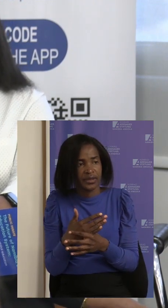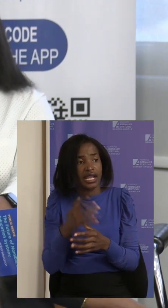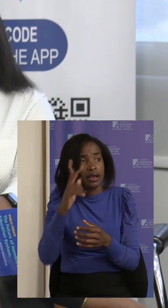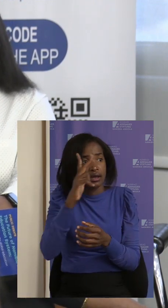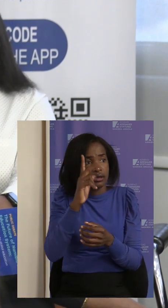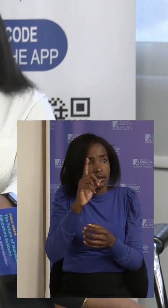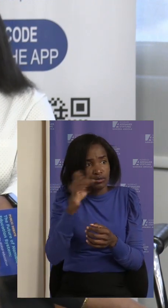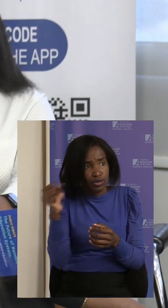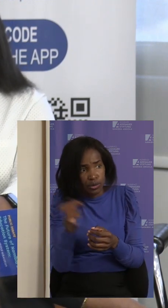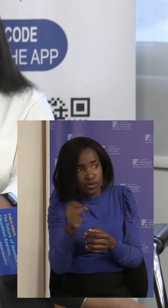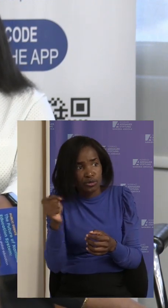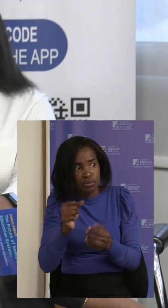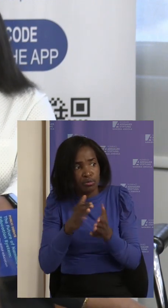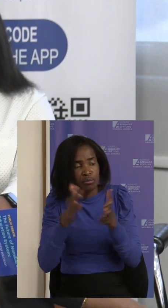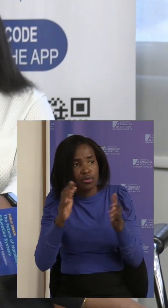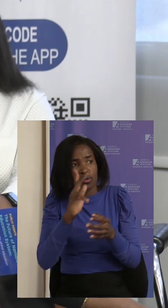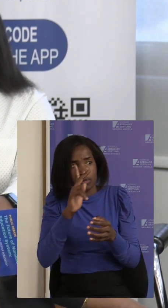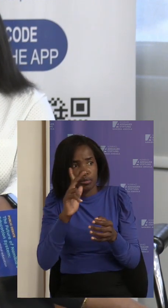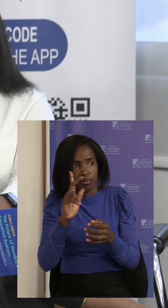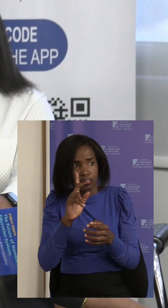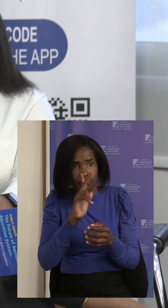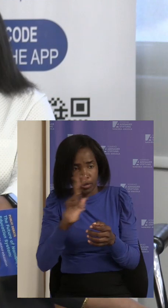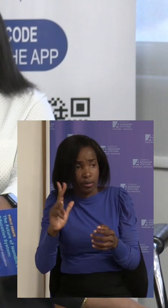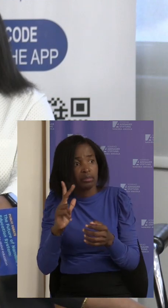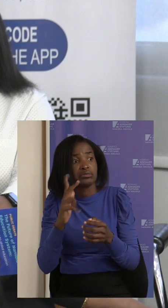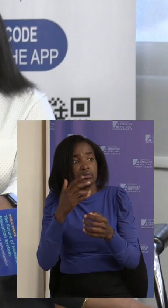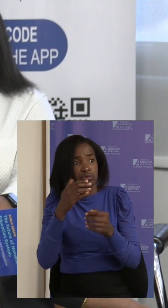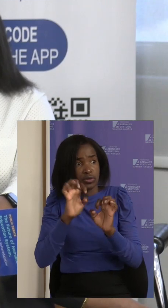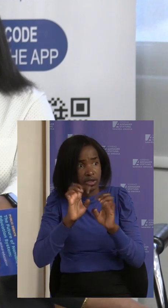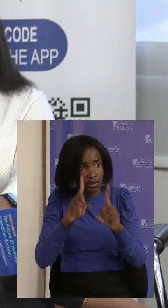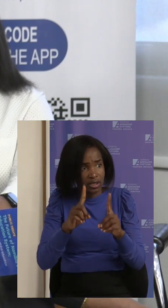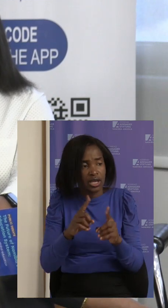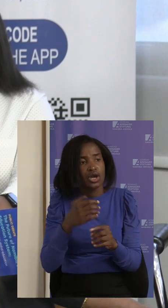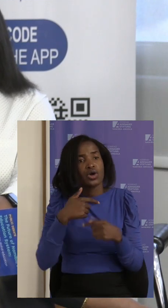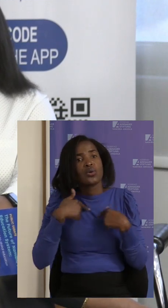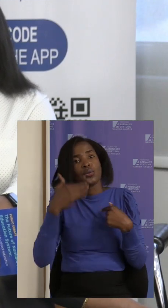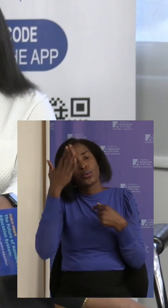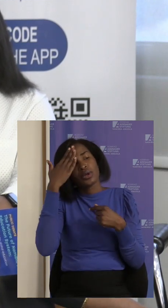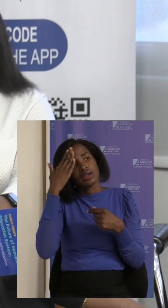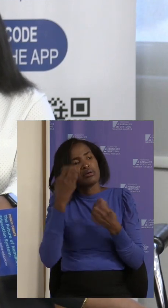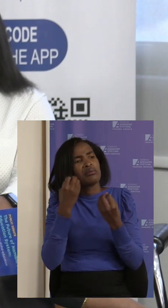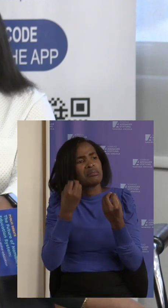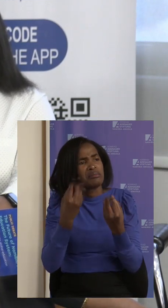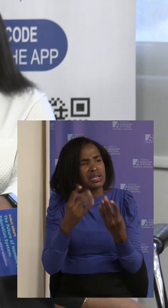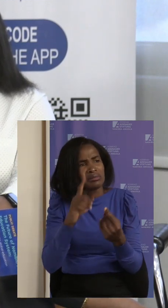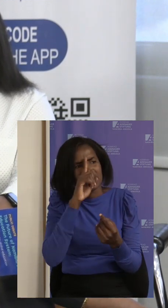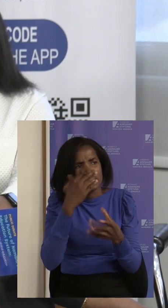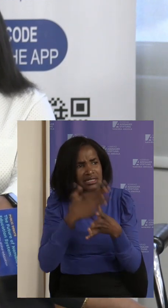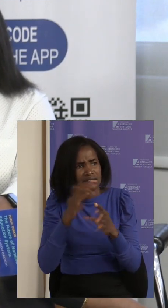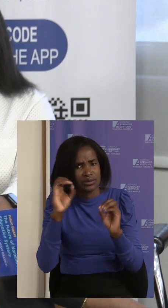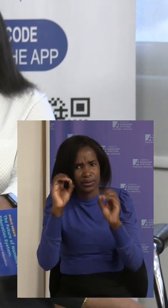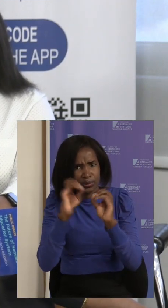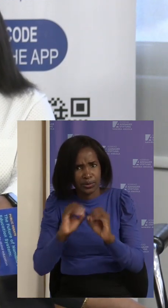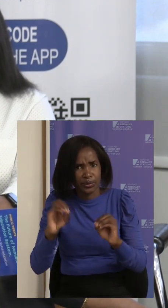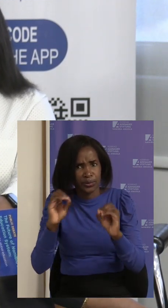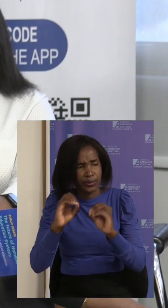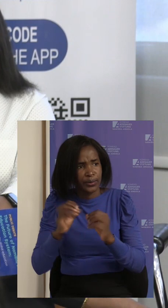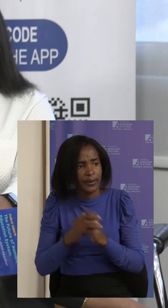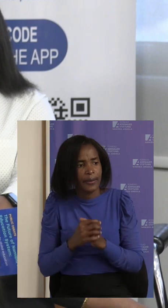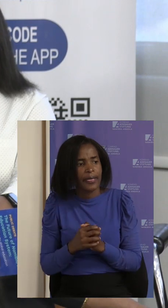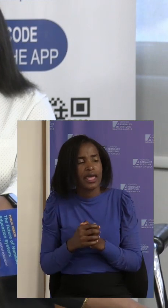recruiting, more people into the profession. We are aware of the unemployed teachers, so there